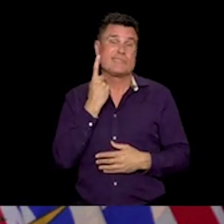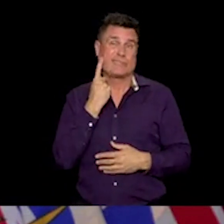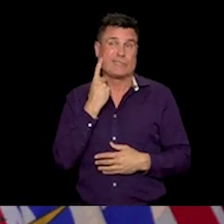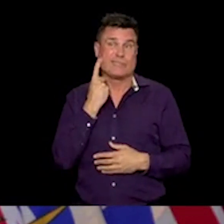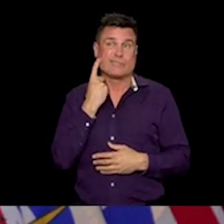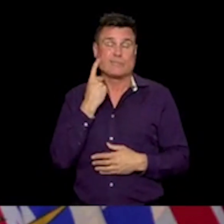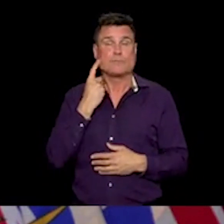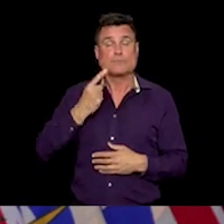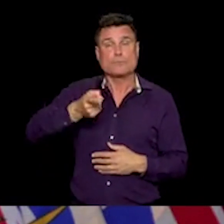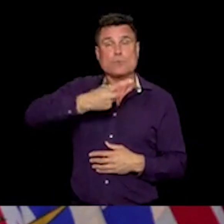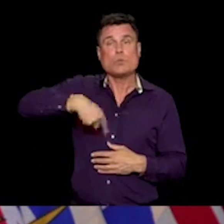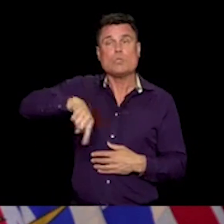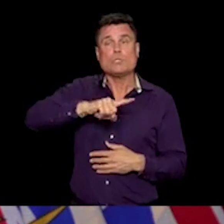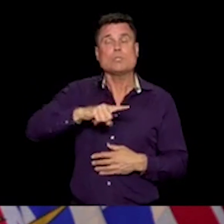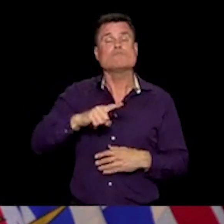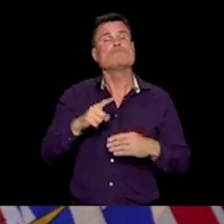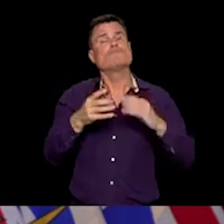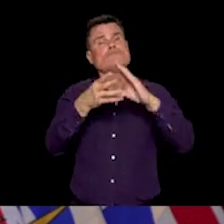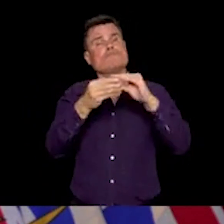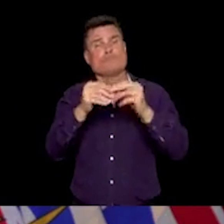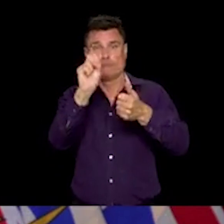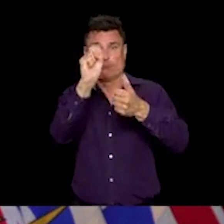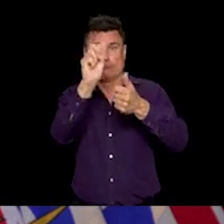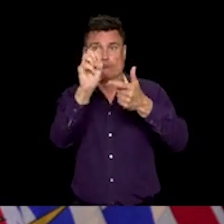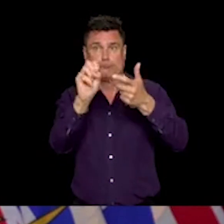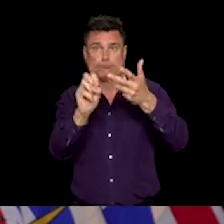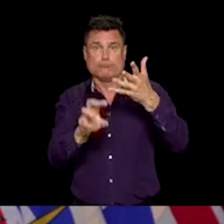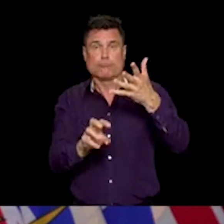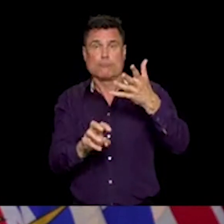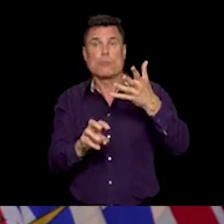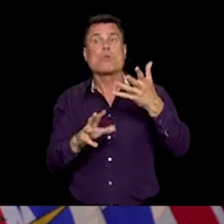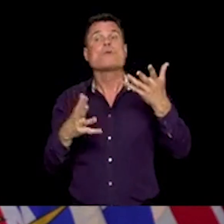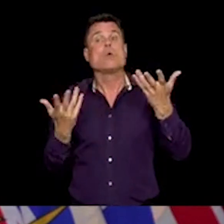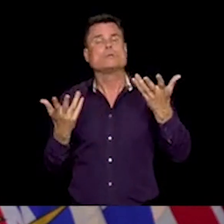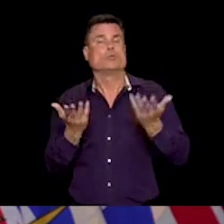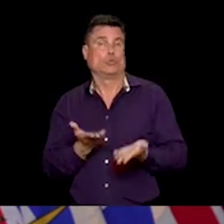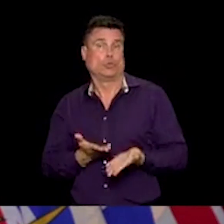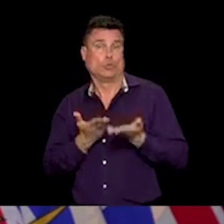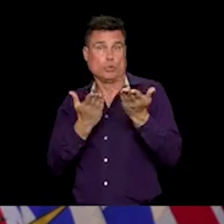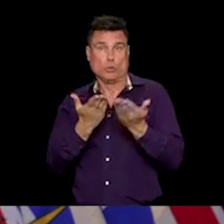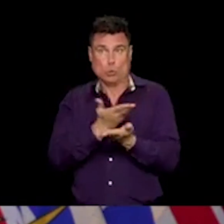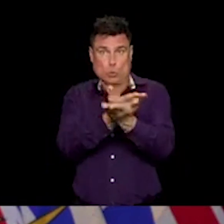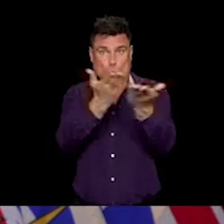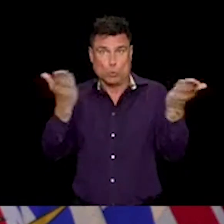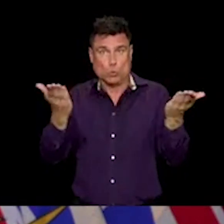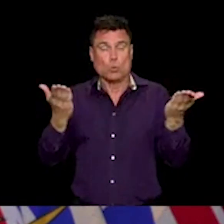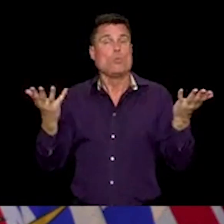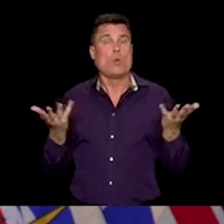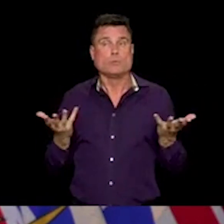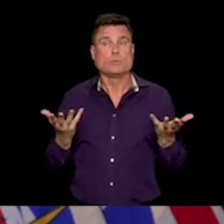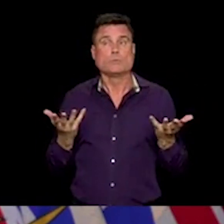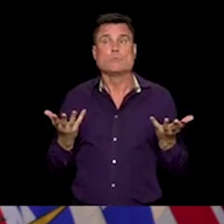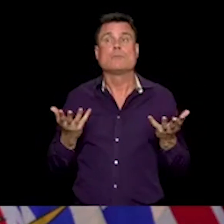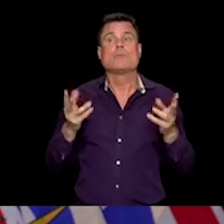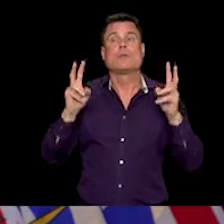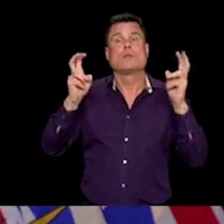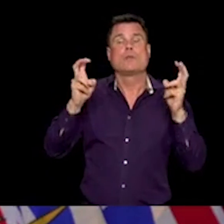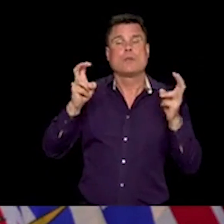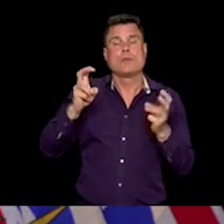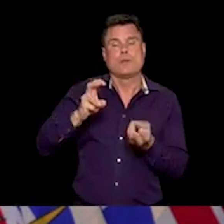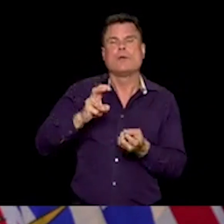the rationale is for that, and there's a lot of studies that are being going on around the world to try and understand the immunology better.